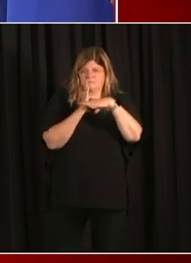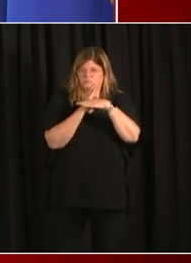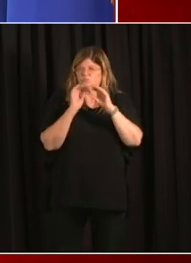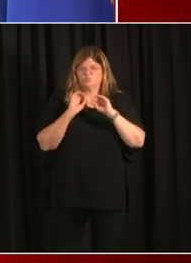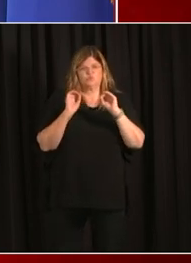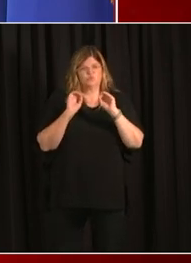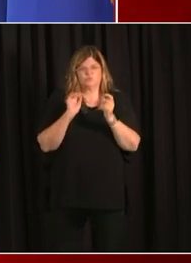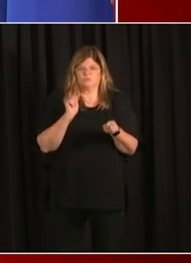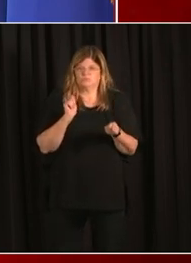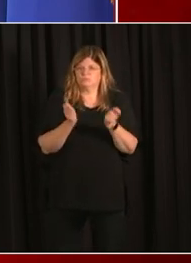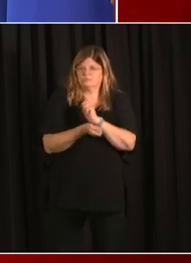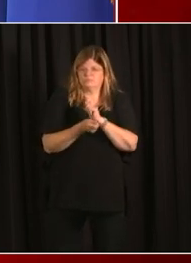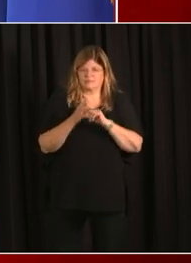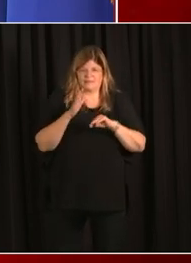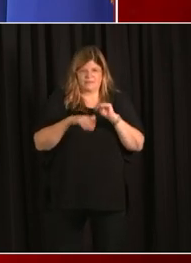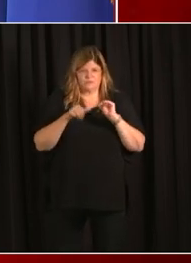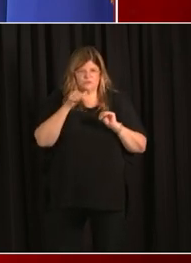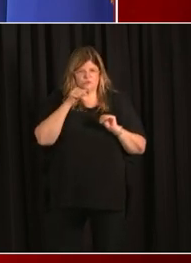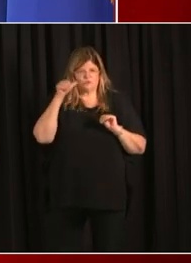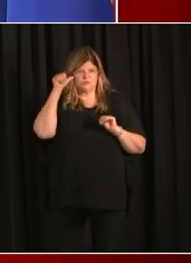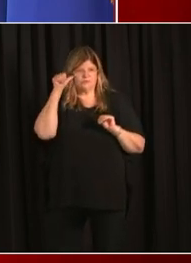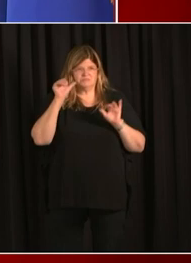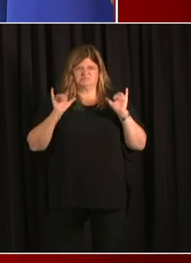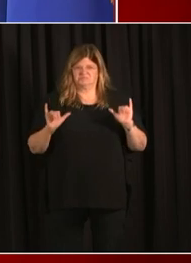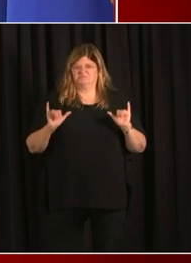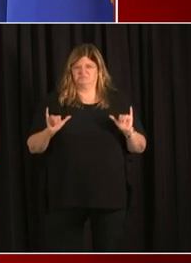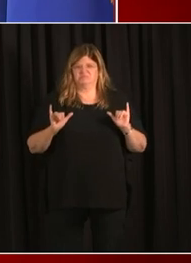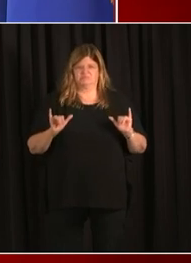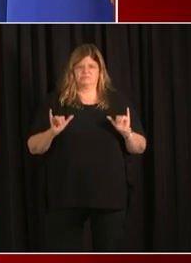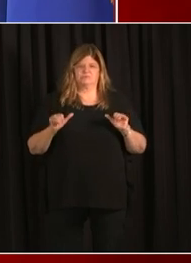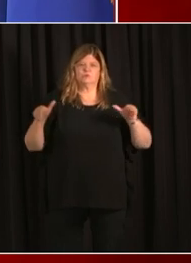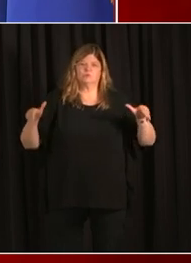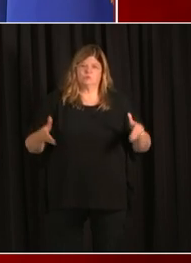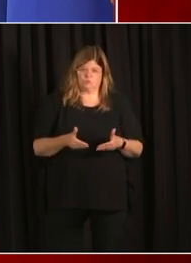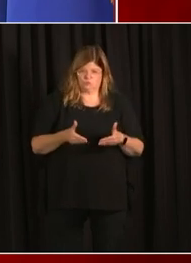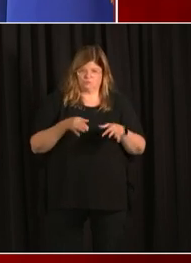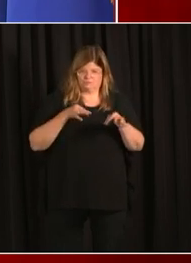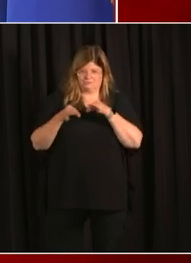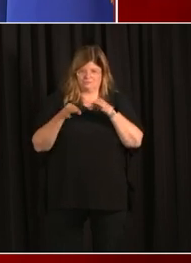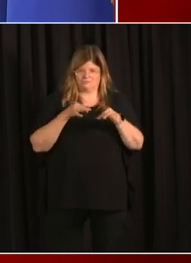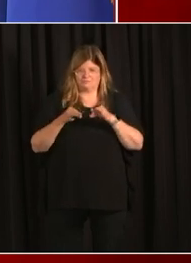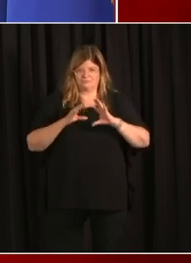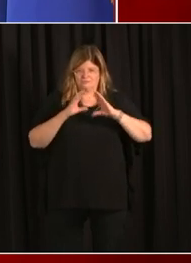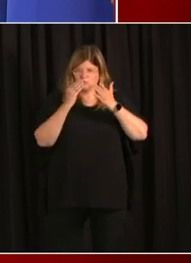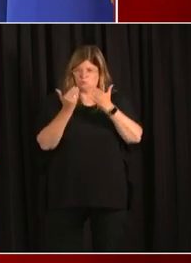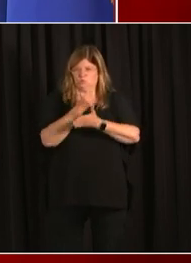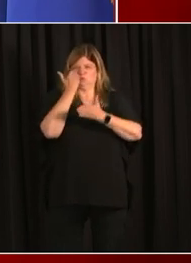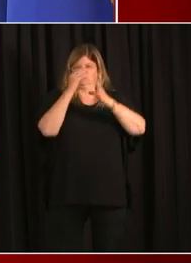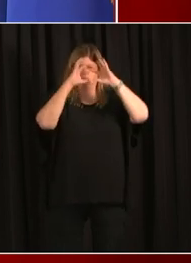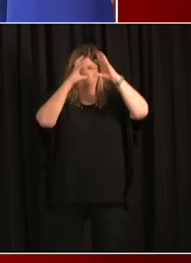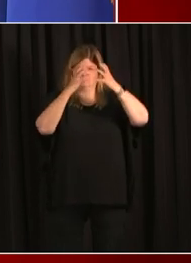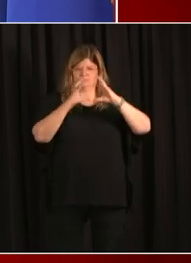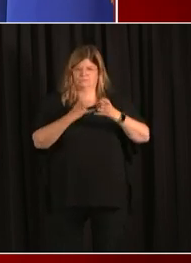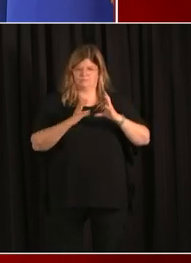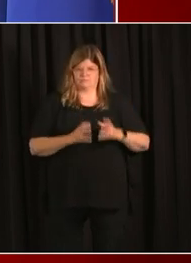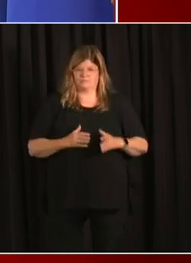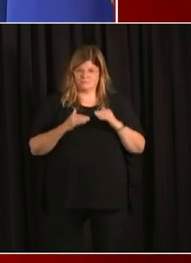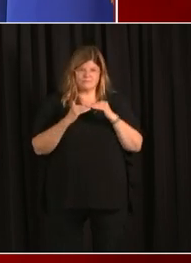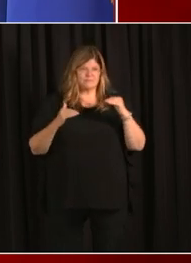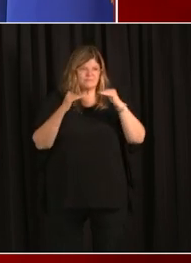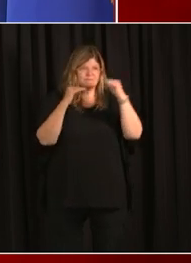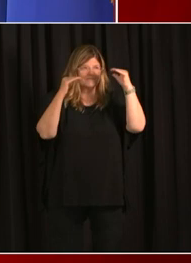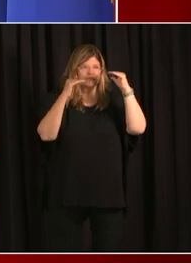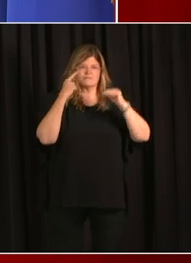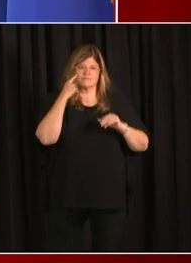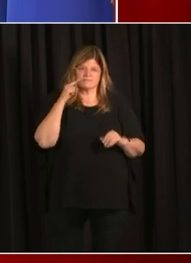from yesterday. I'm just introducing the new categories for you. And so, does that mean that,